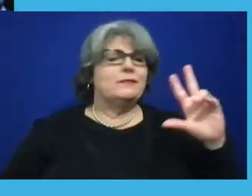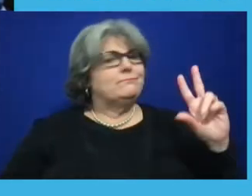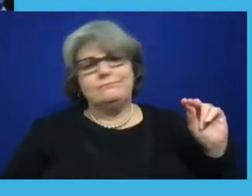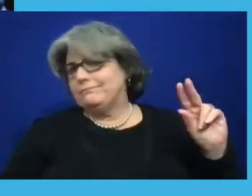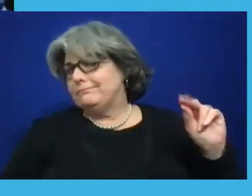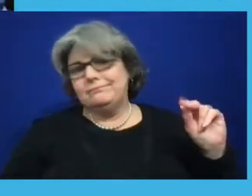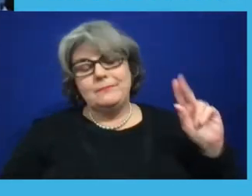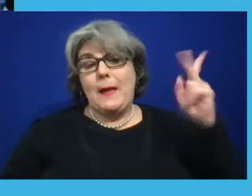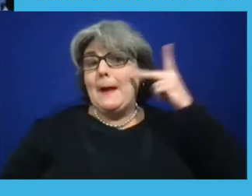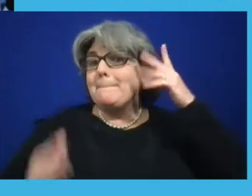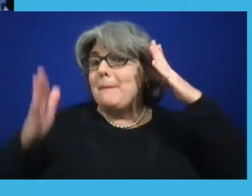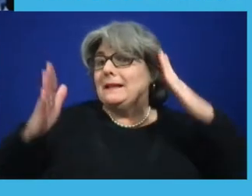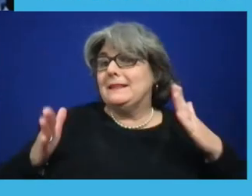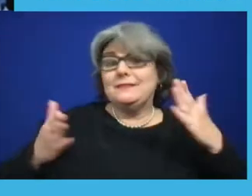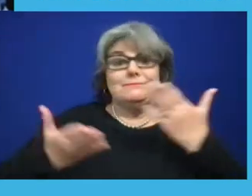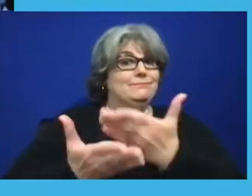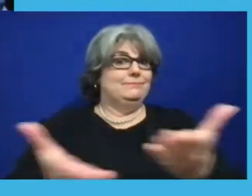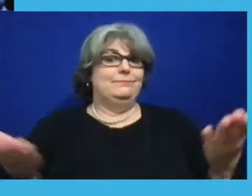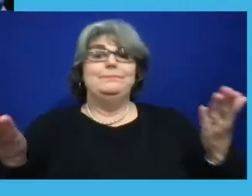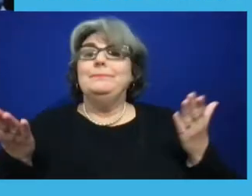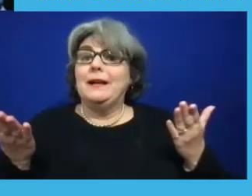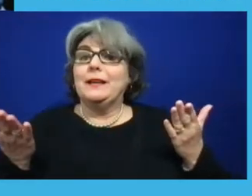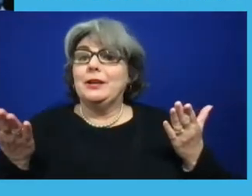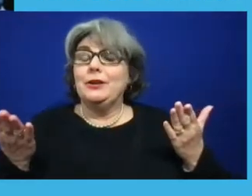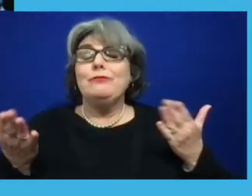Democrats aren't perfect. I'm the first one to admit it.